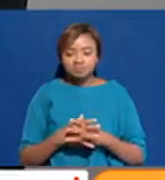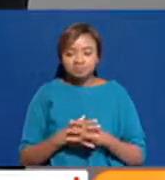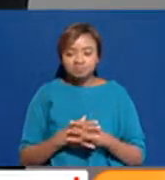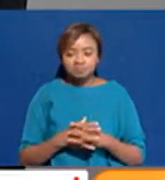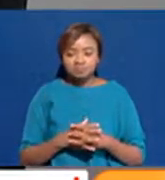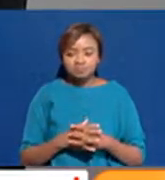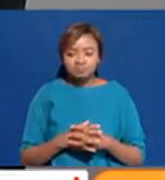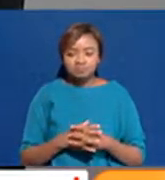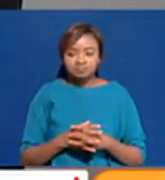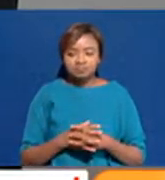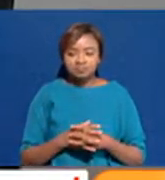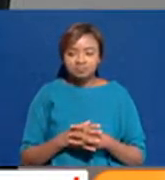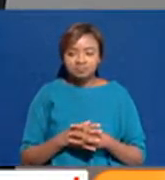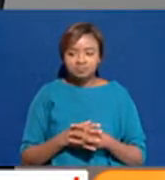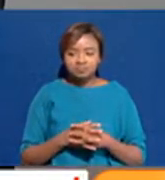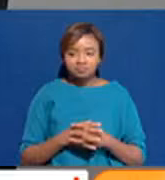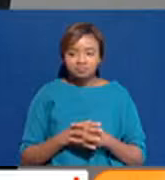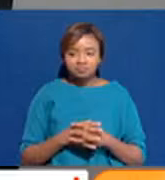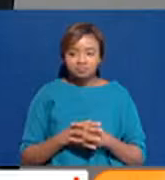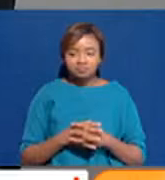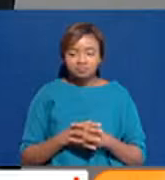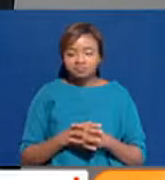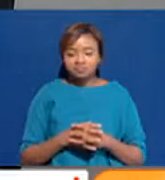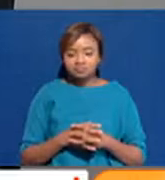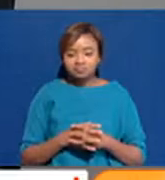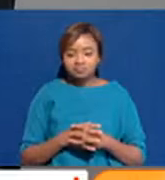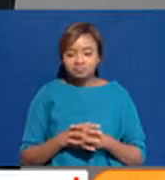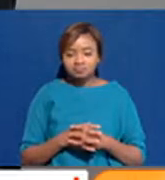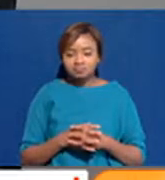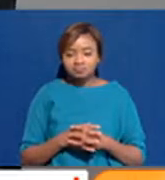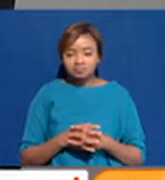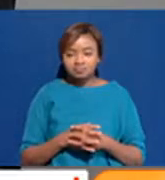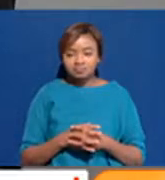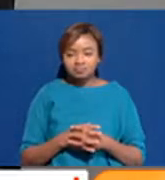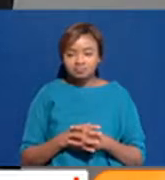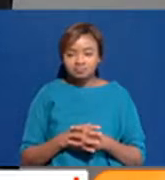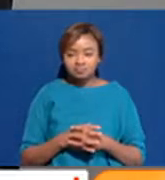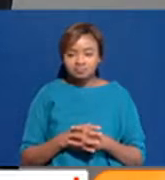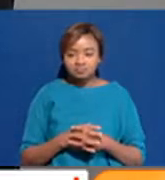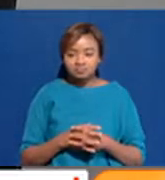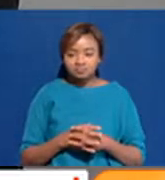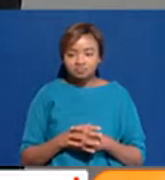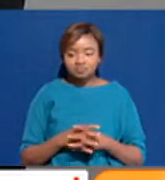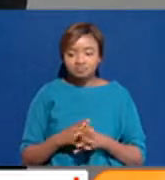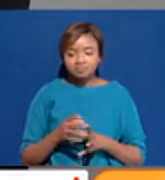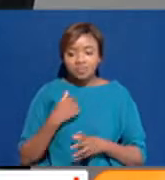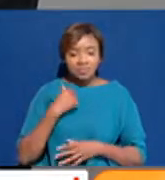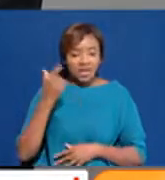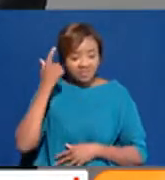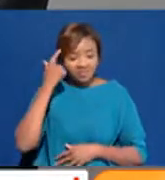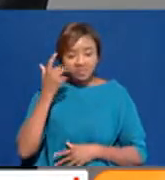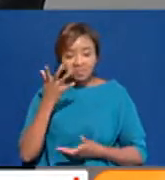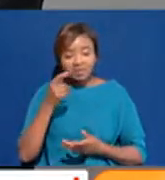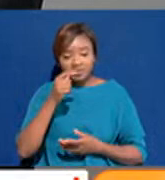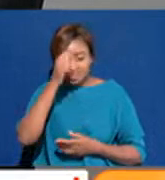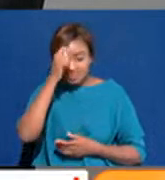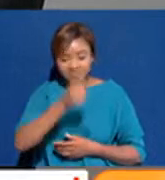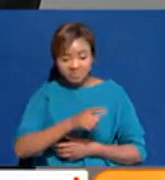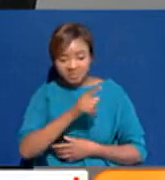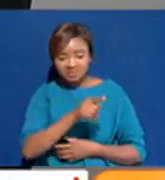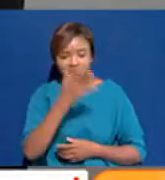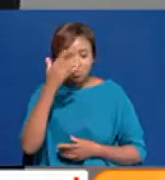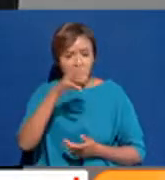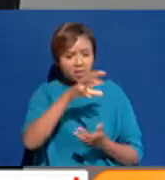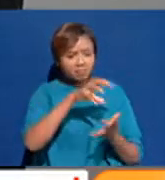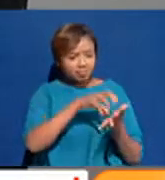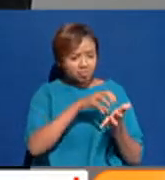defense. I don't want to enter there. I think we have certain respect, not only for her stature, but for